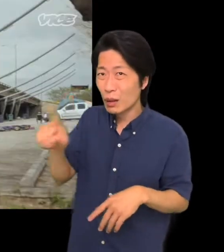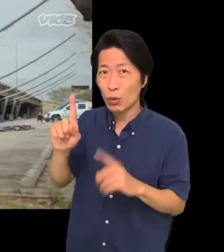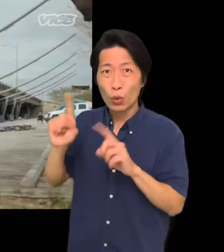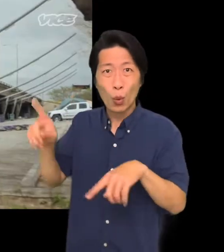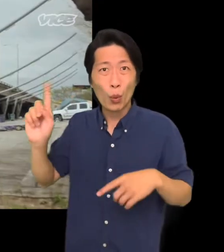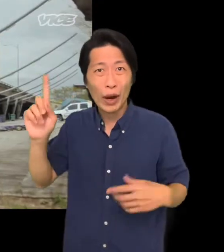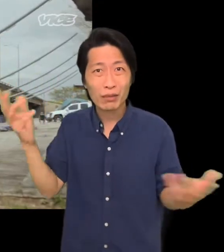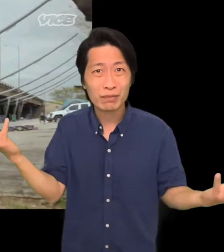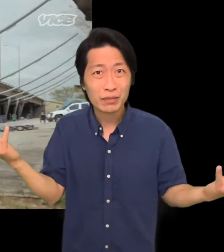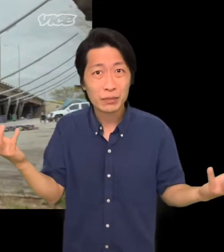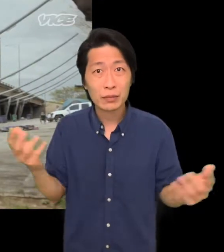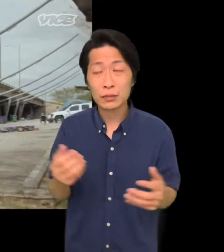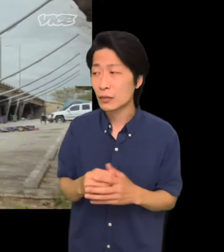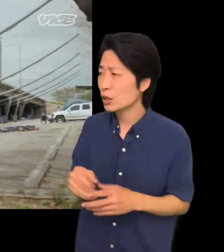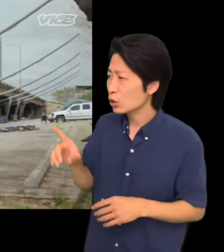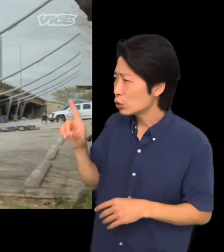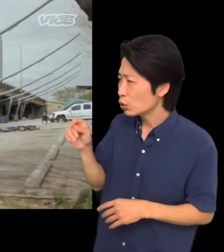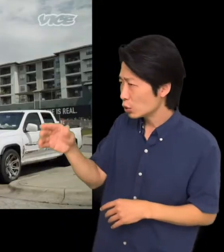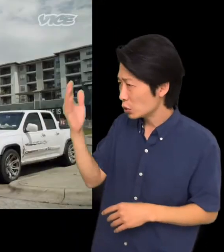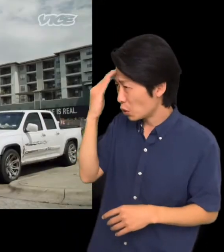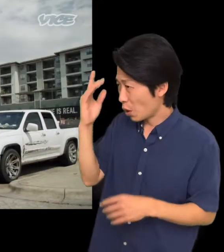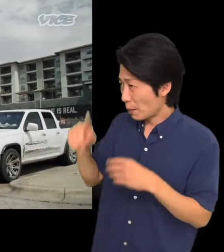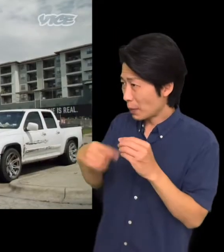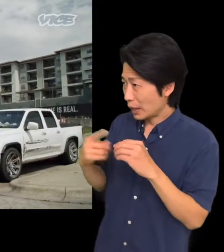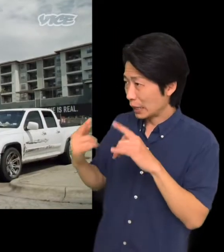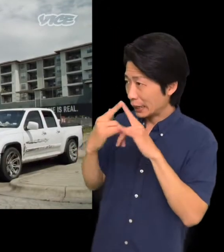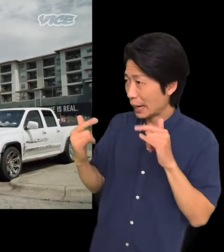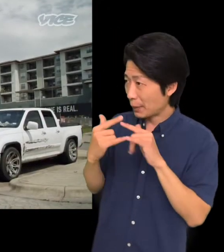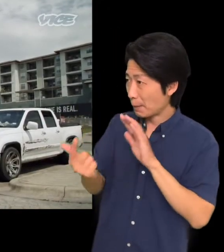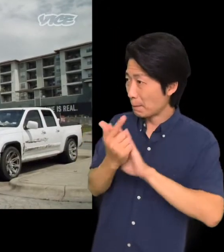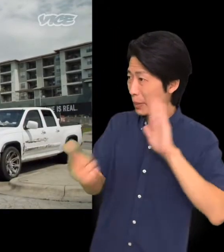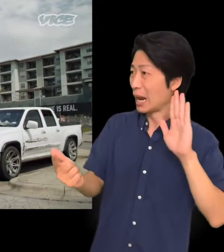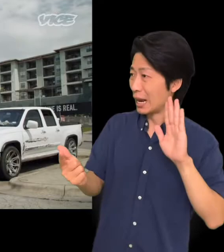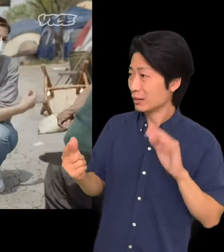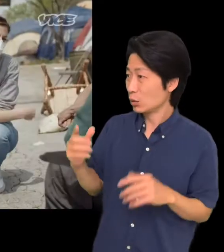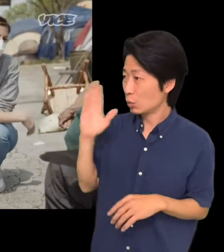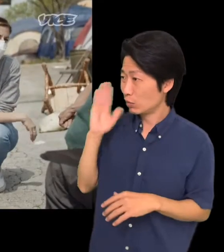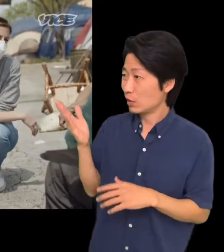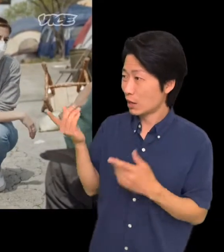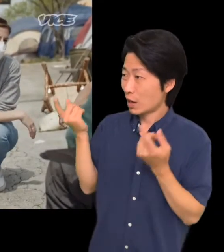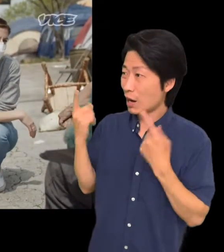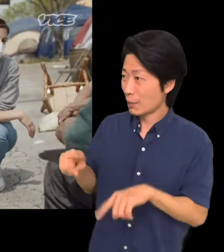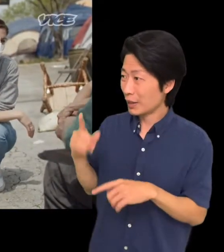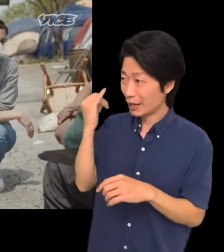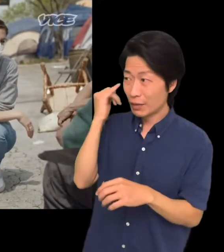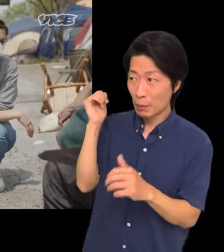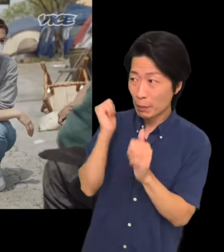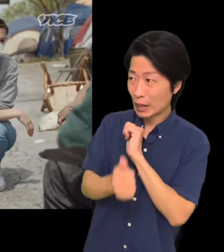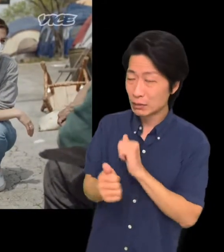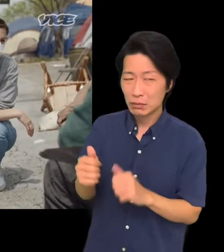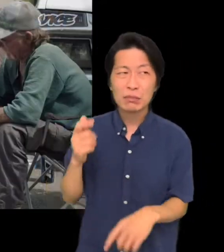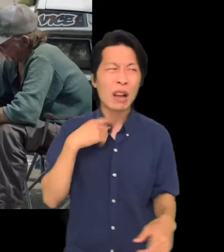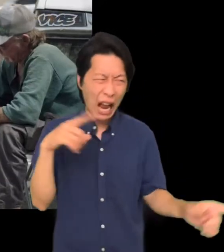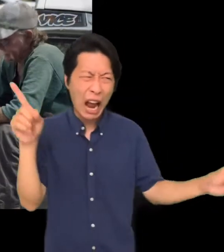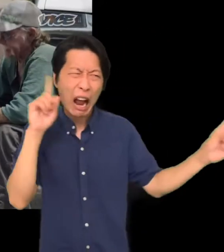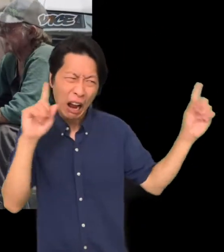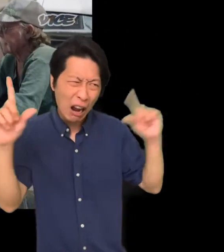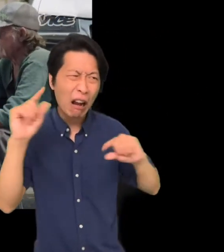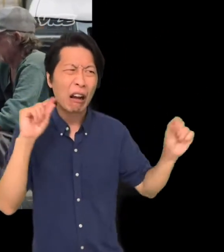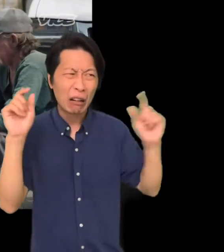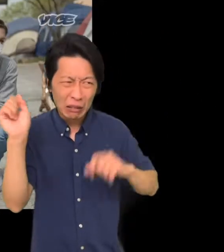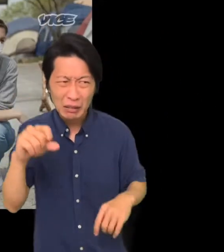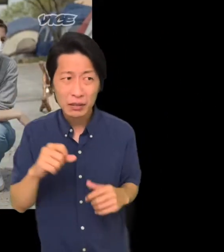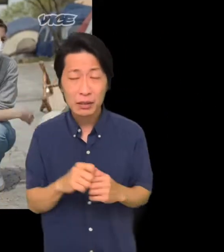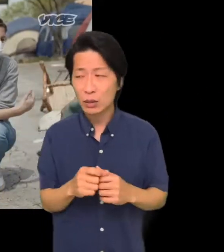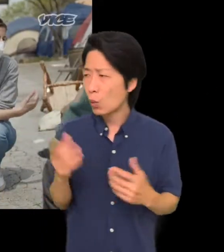go. So do you know about this camping ban that might go into effect if it passes? I've been hearing